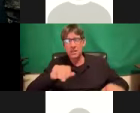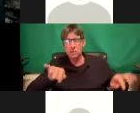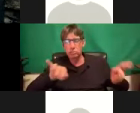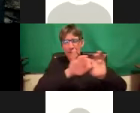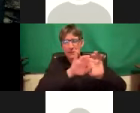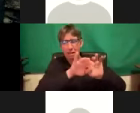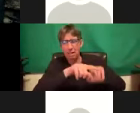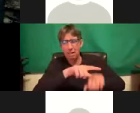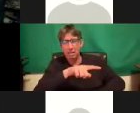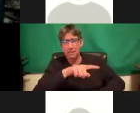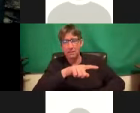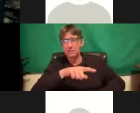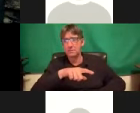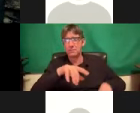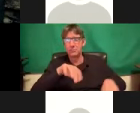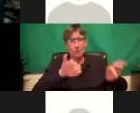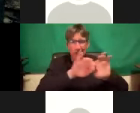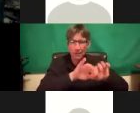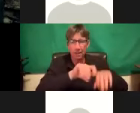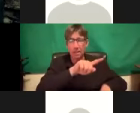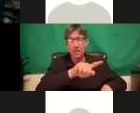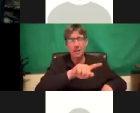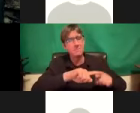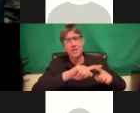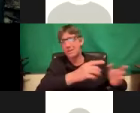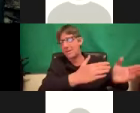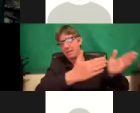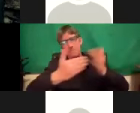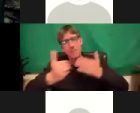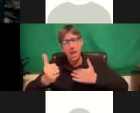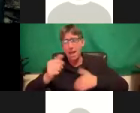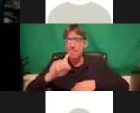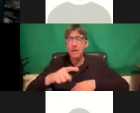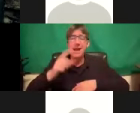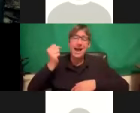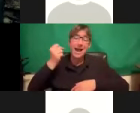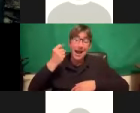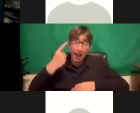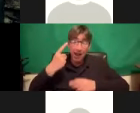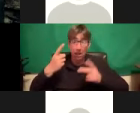come back. I realize that the cuts are now kind of finalized, but